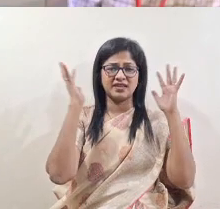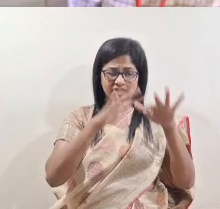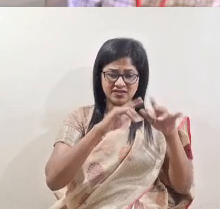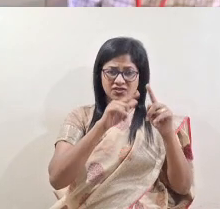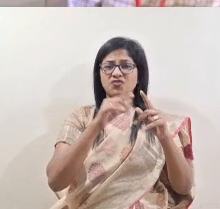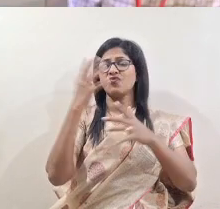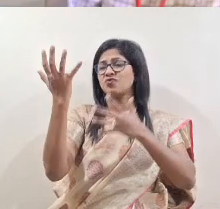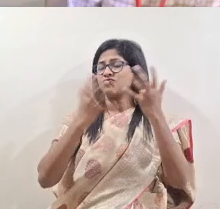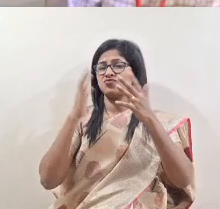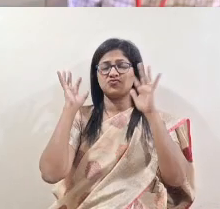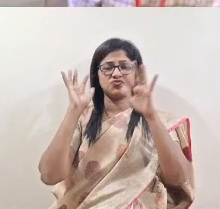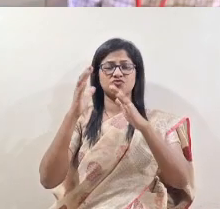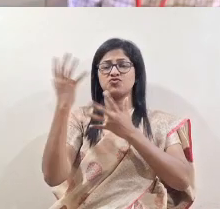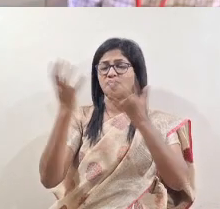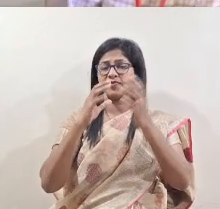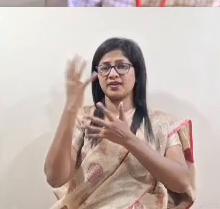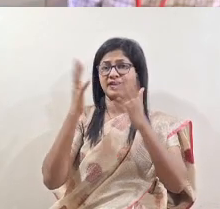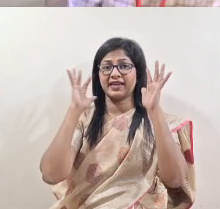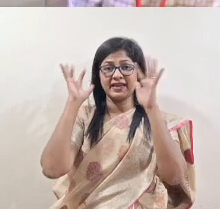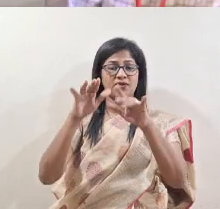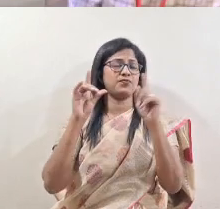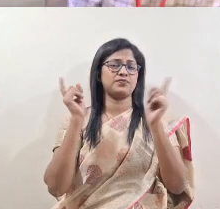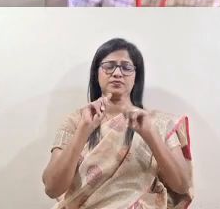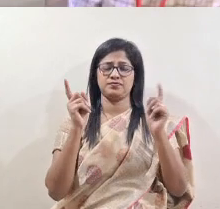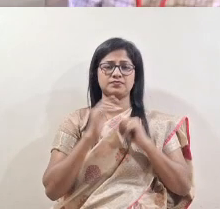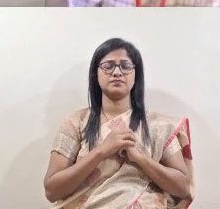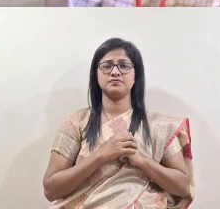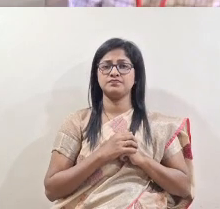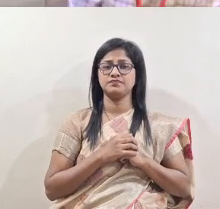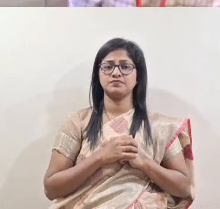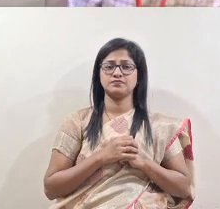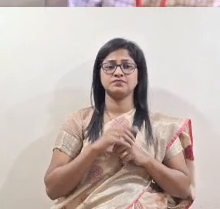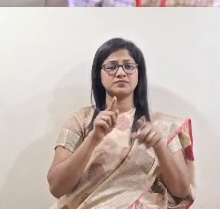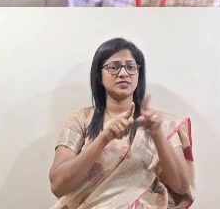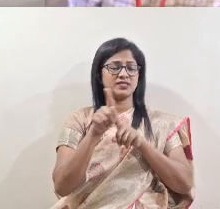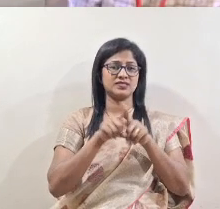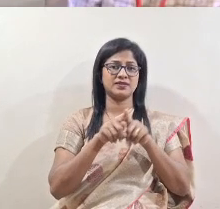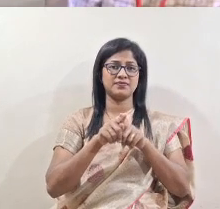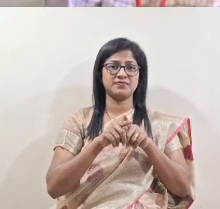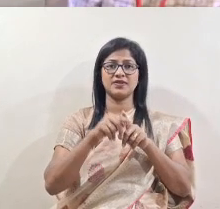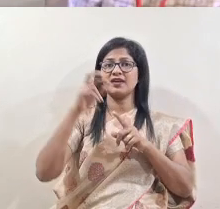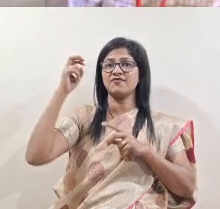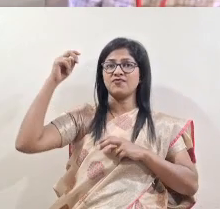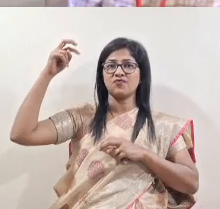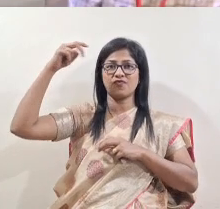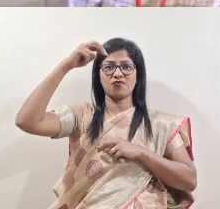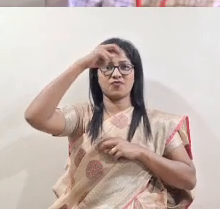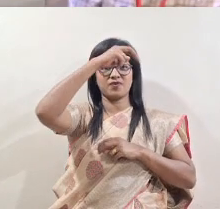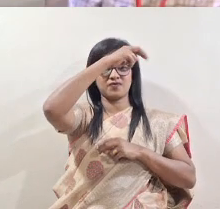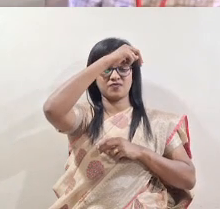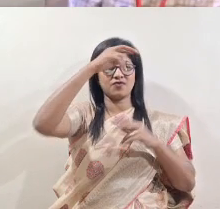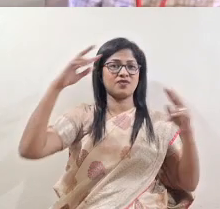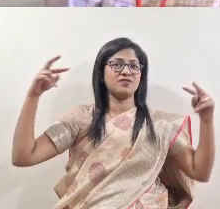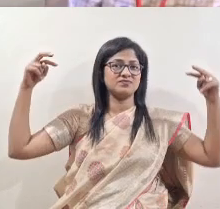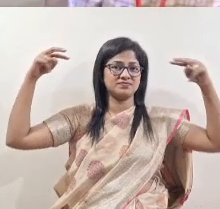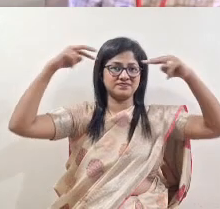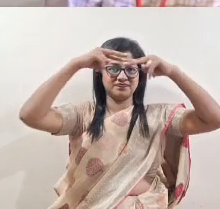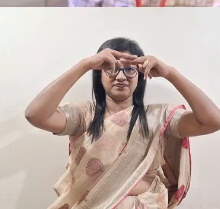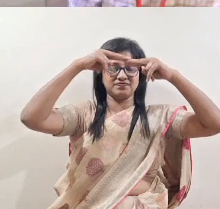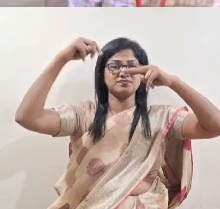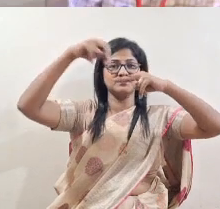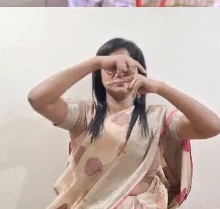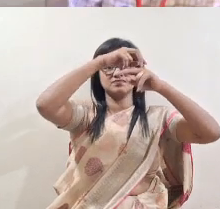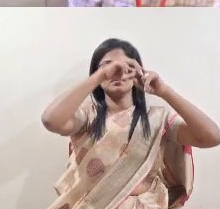any crowded shopping center. Like take for example, any skywalk or a footbridge